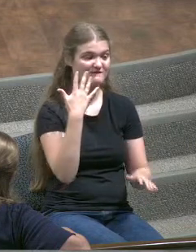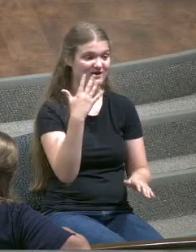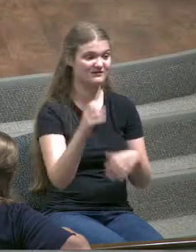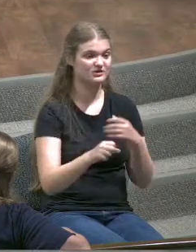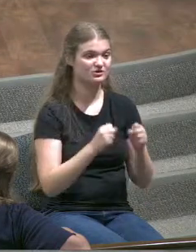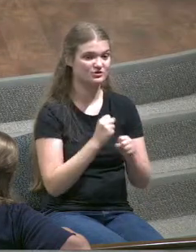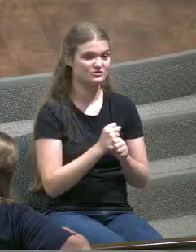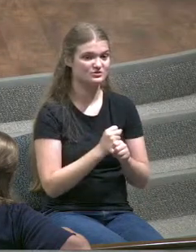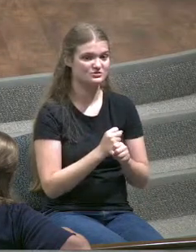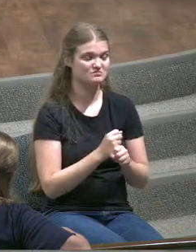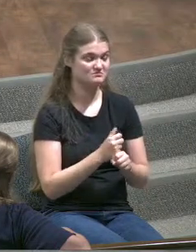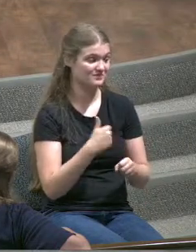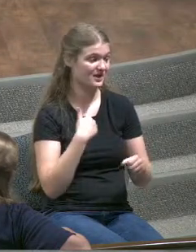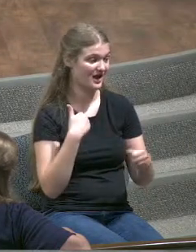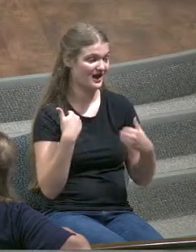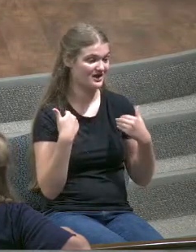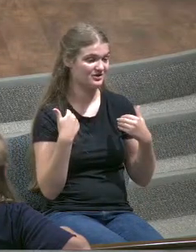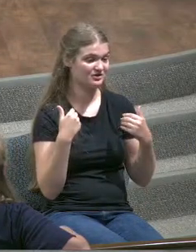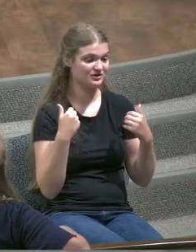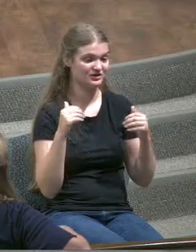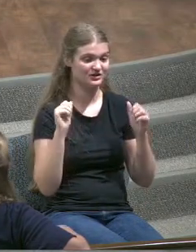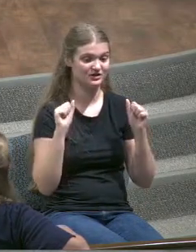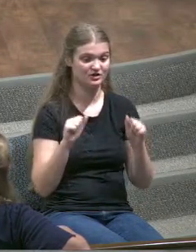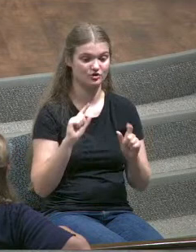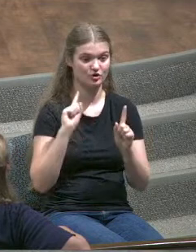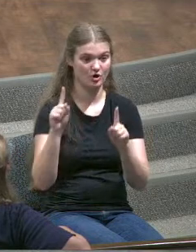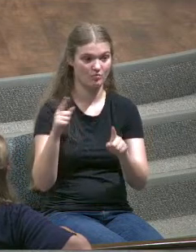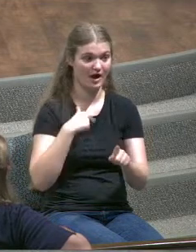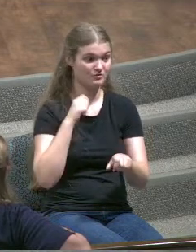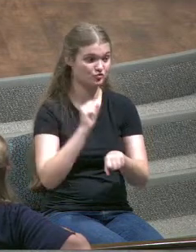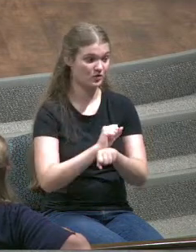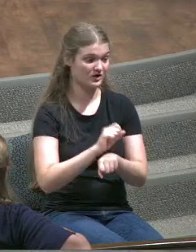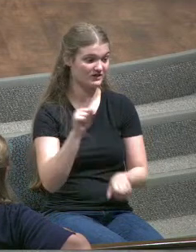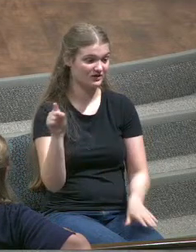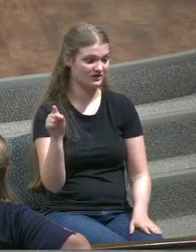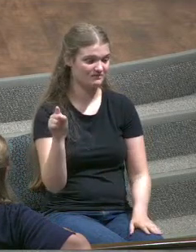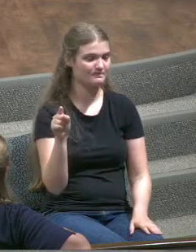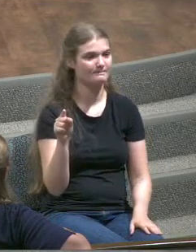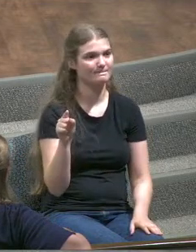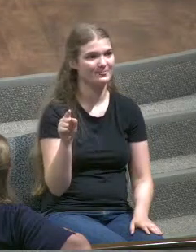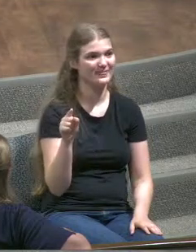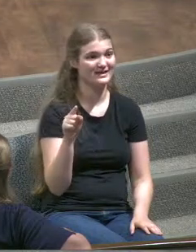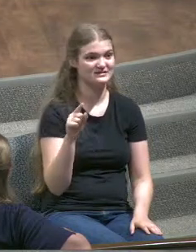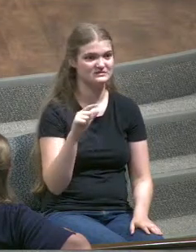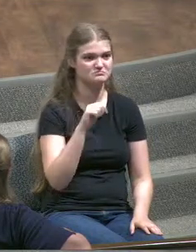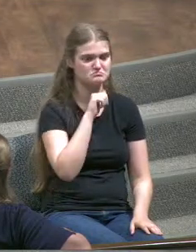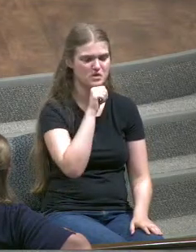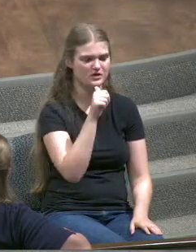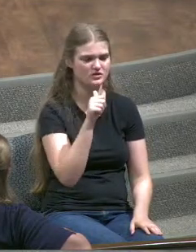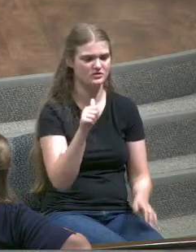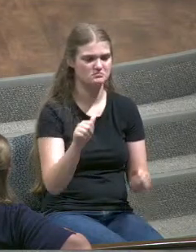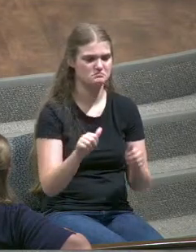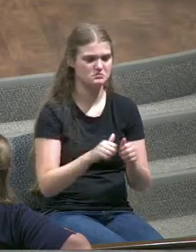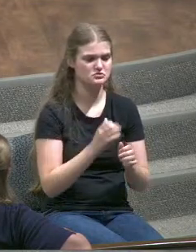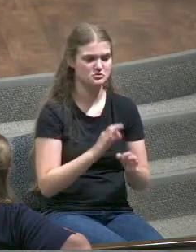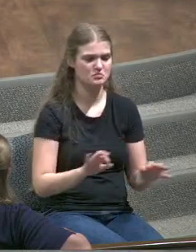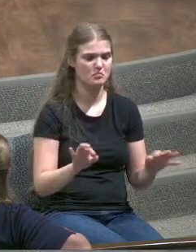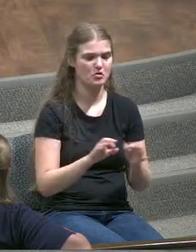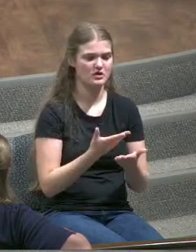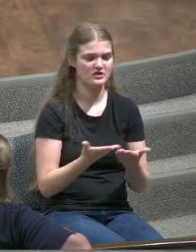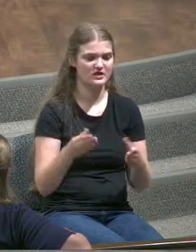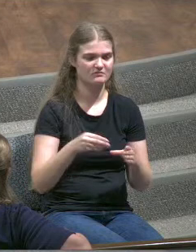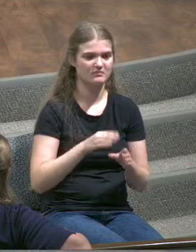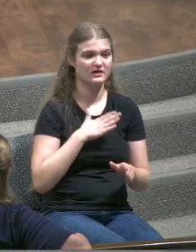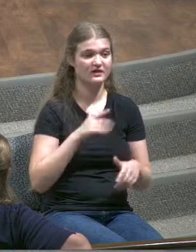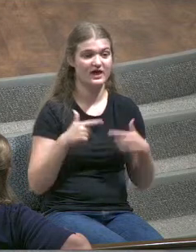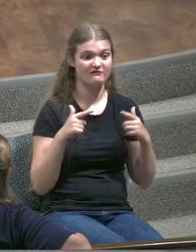Stock Exchange, I had access. And while that's not one of the highlights of my life, it was definitely a pretty